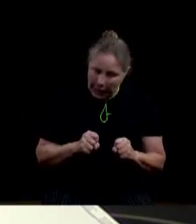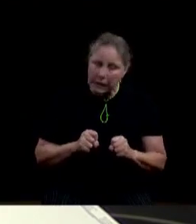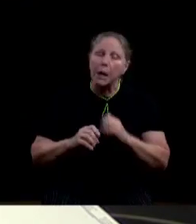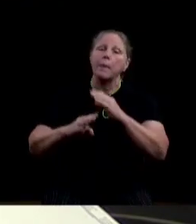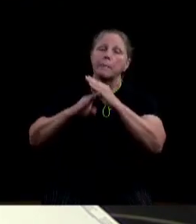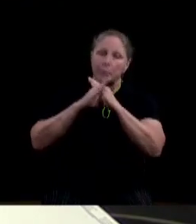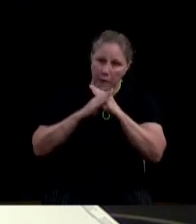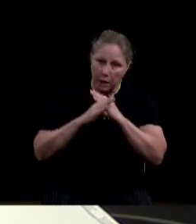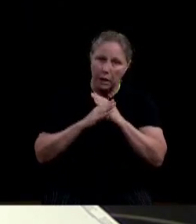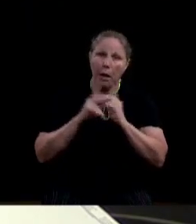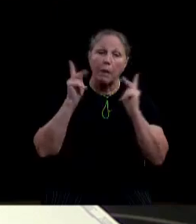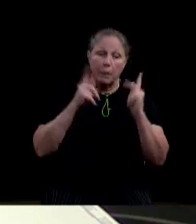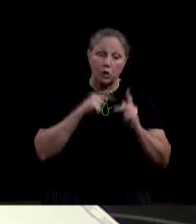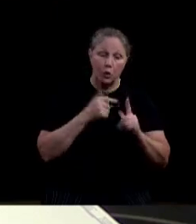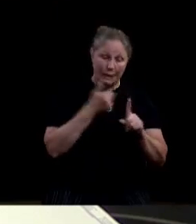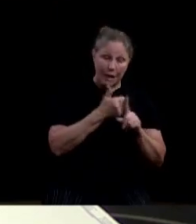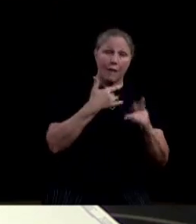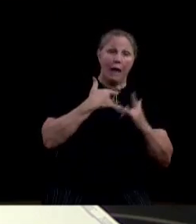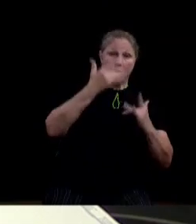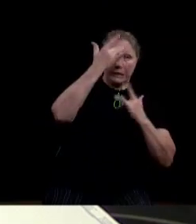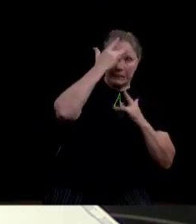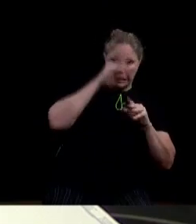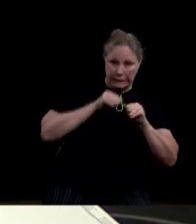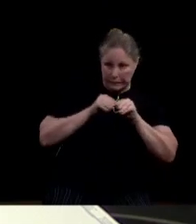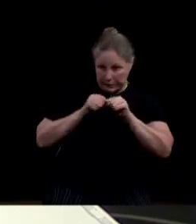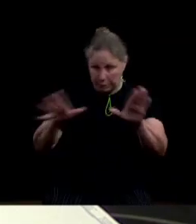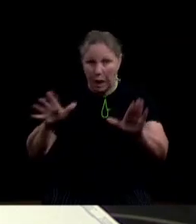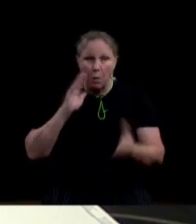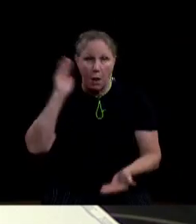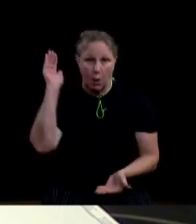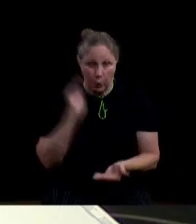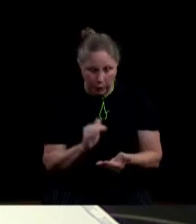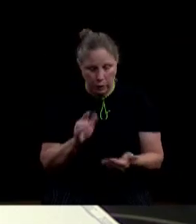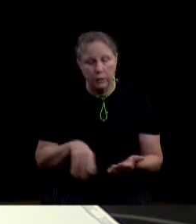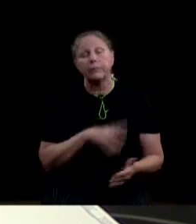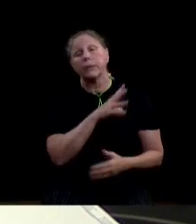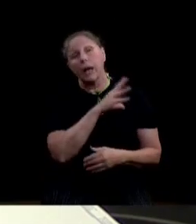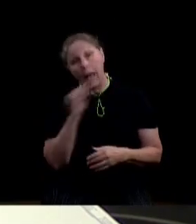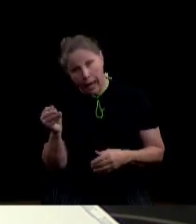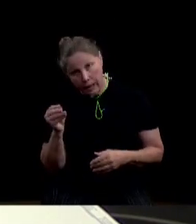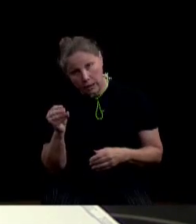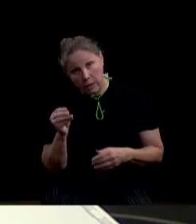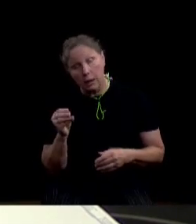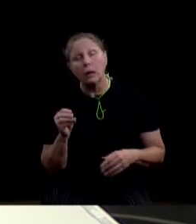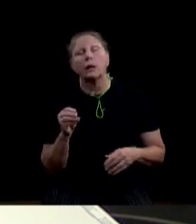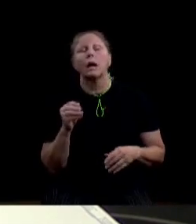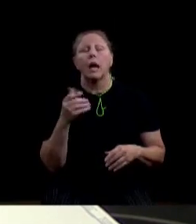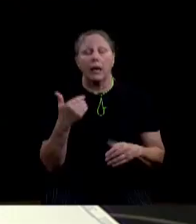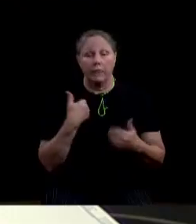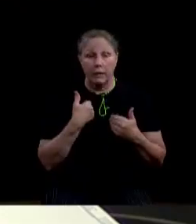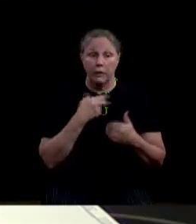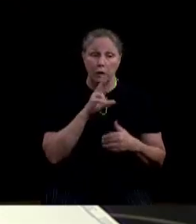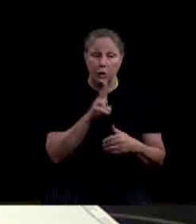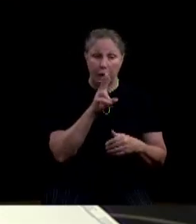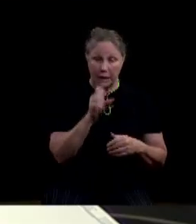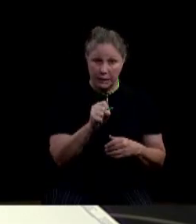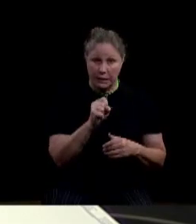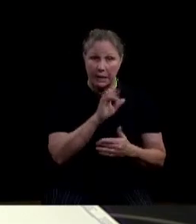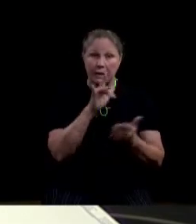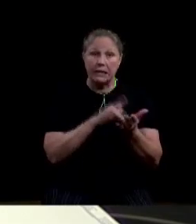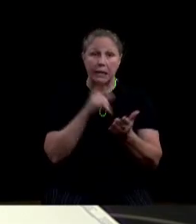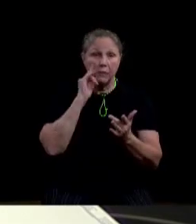to others, and whereas the United States Center for Disease Control,